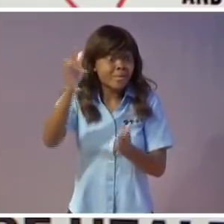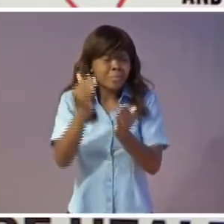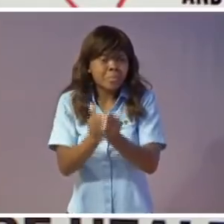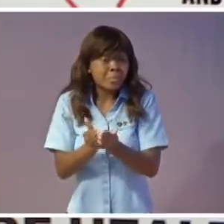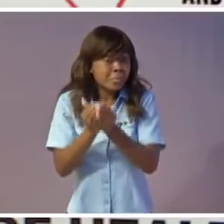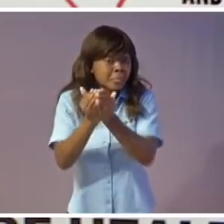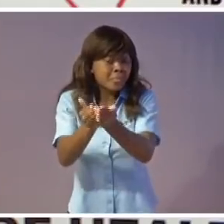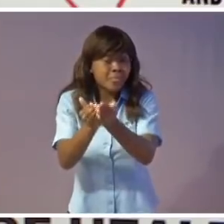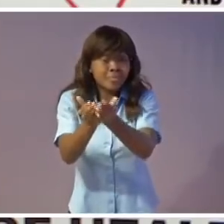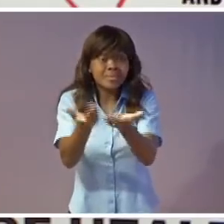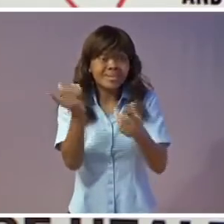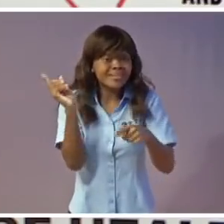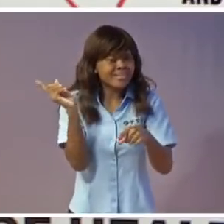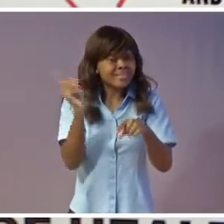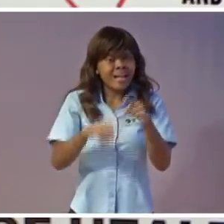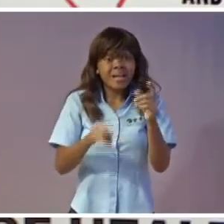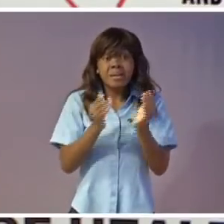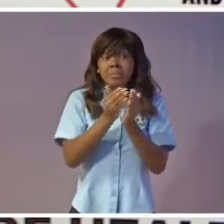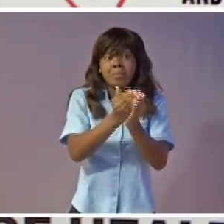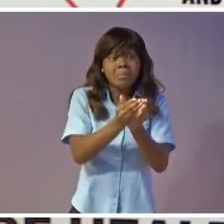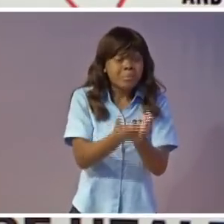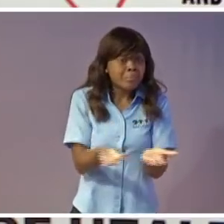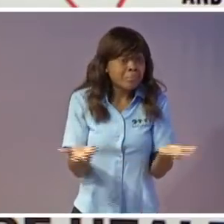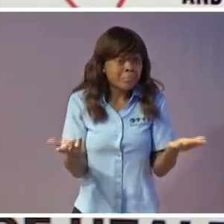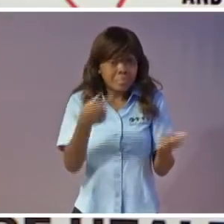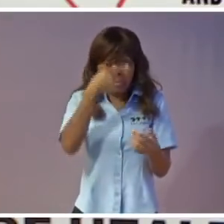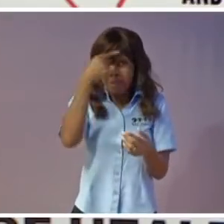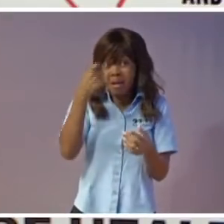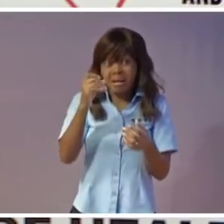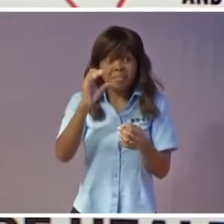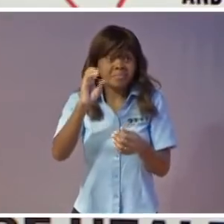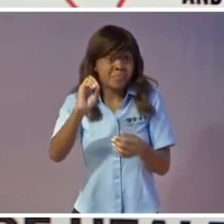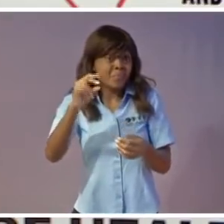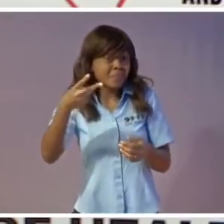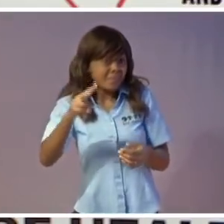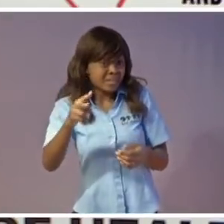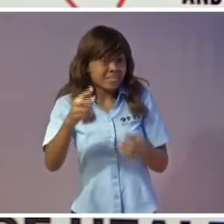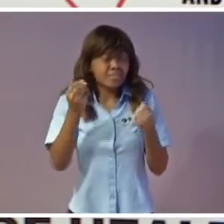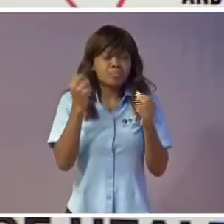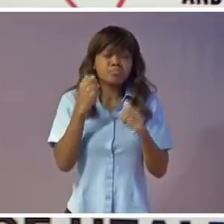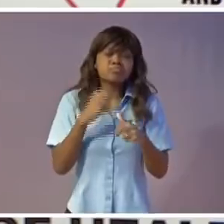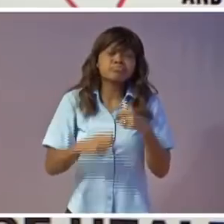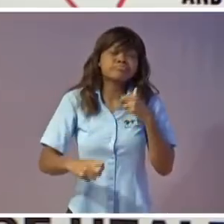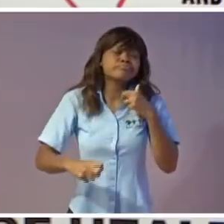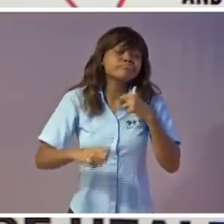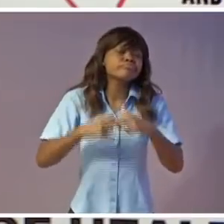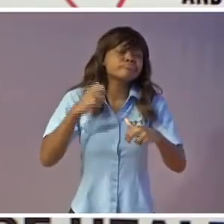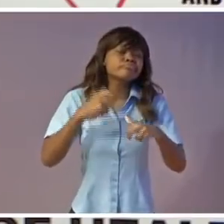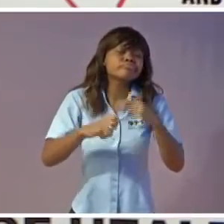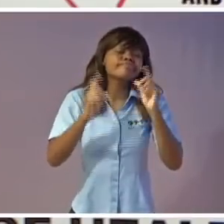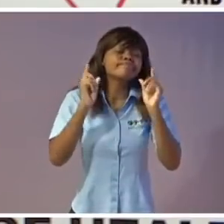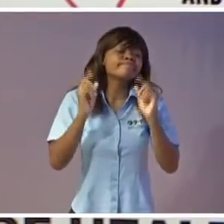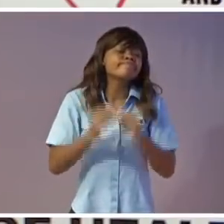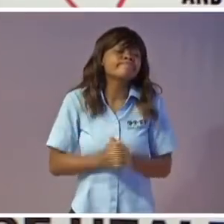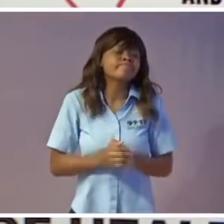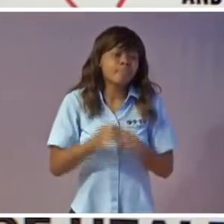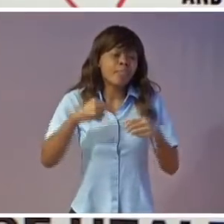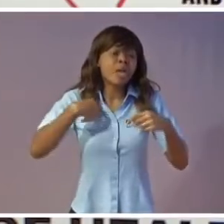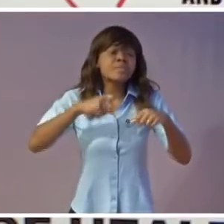everything. So we start 2022 with the impending threat of the Omicron